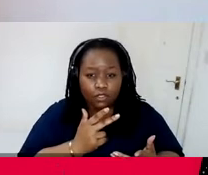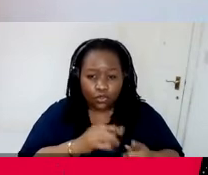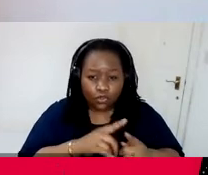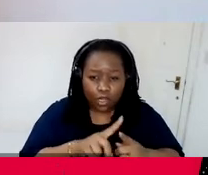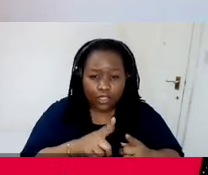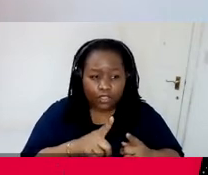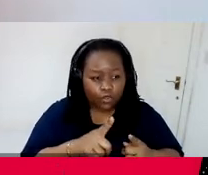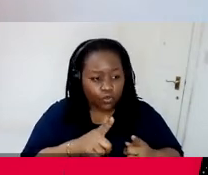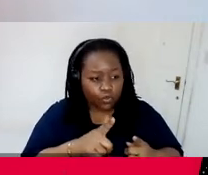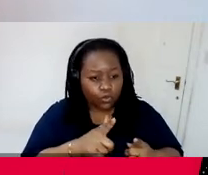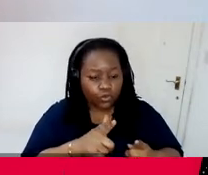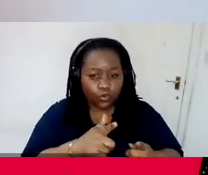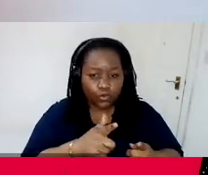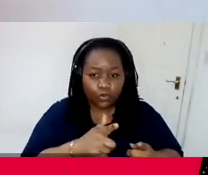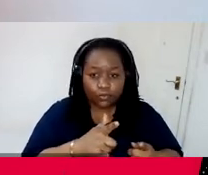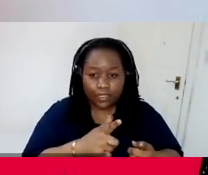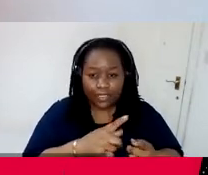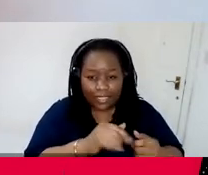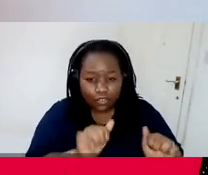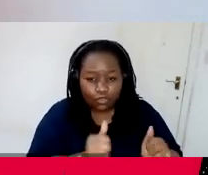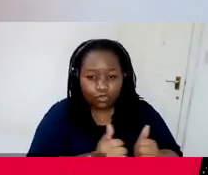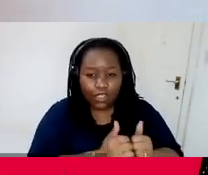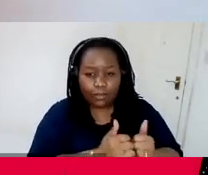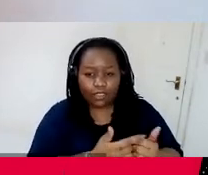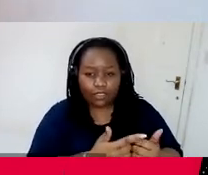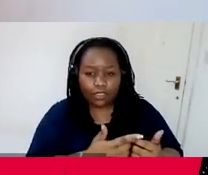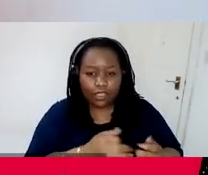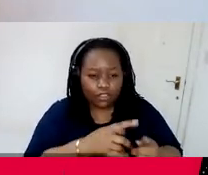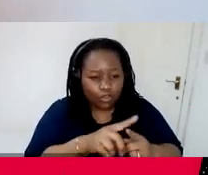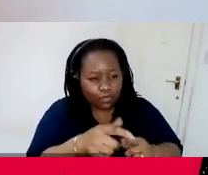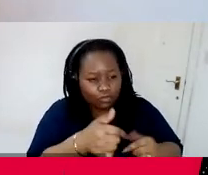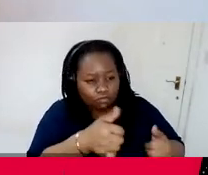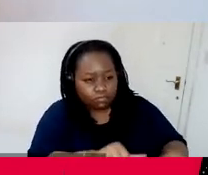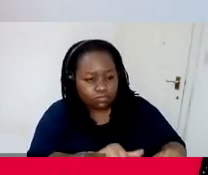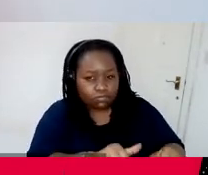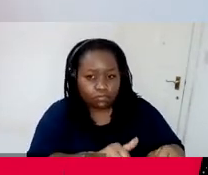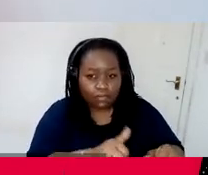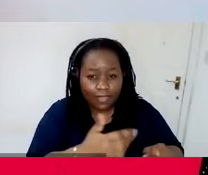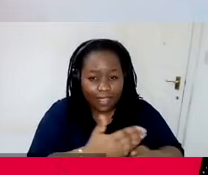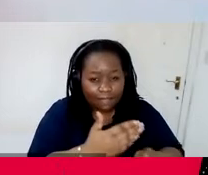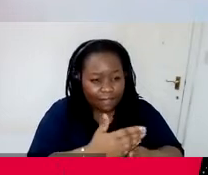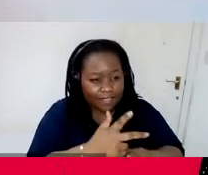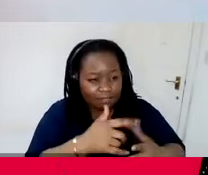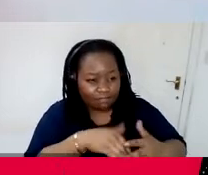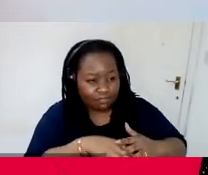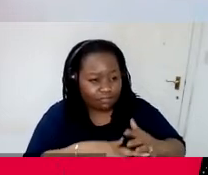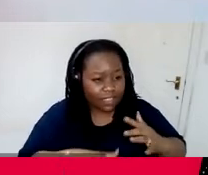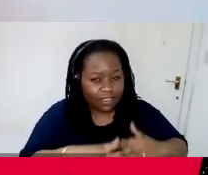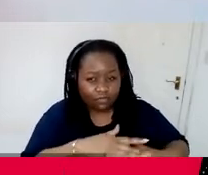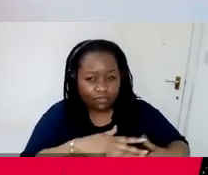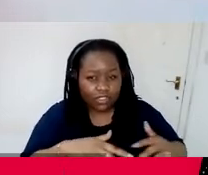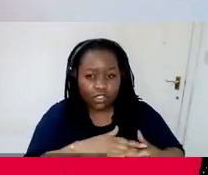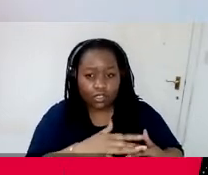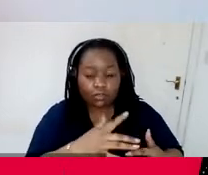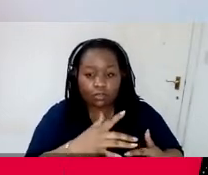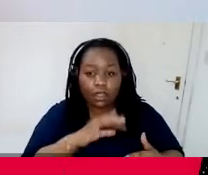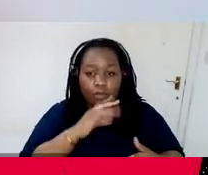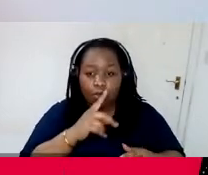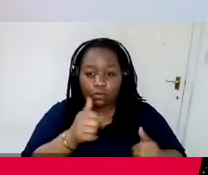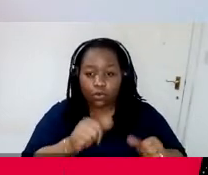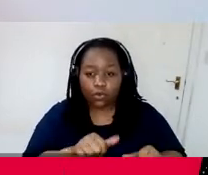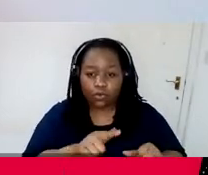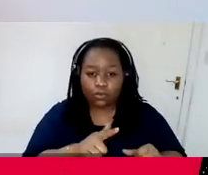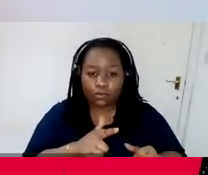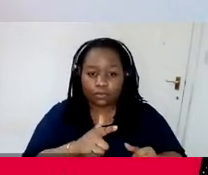agreement without undermining accountability and redress efforts. And finally, I can conclude with this point, is that